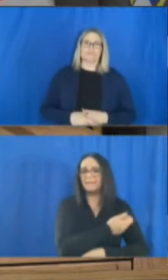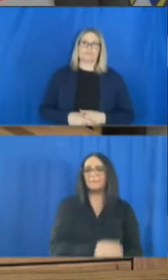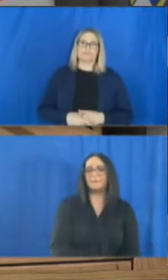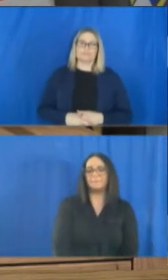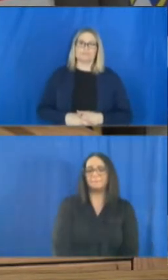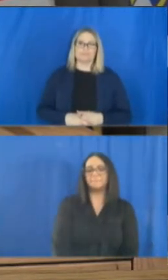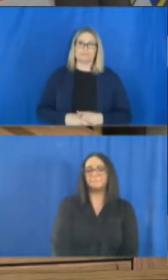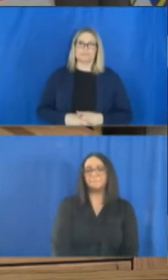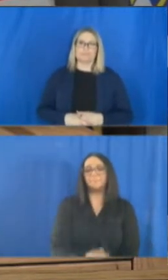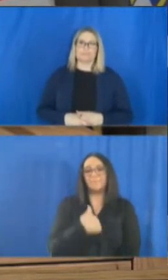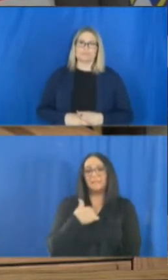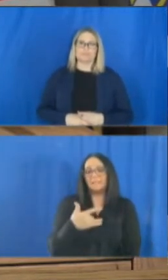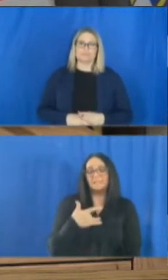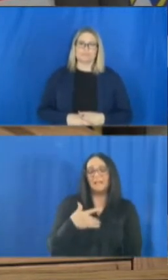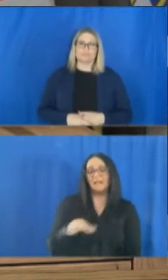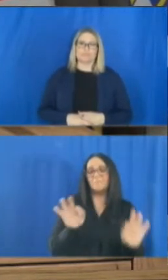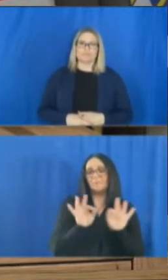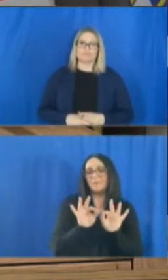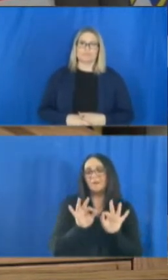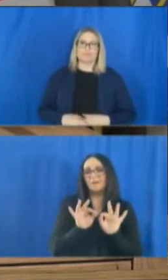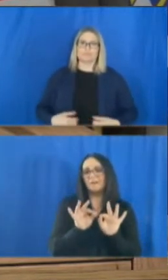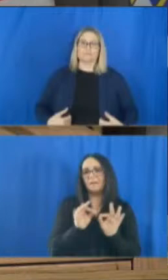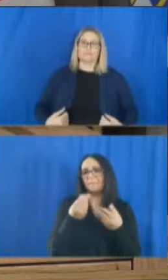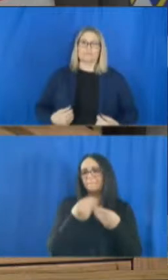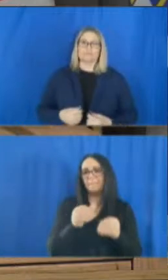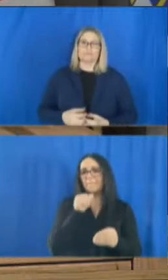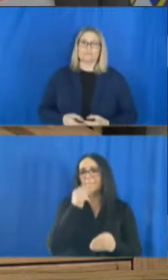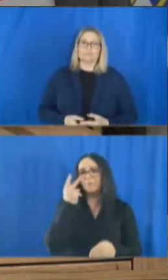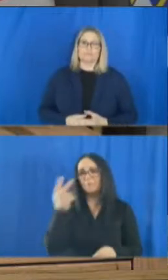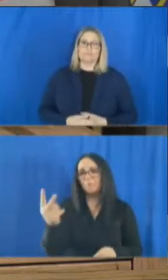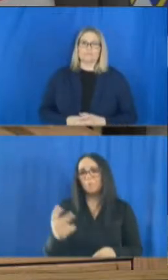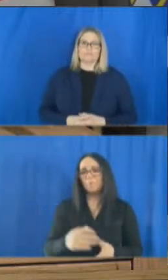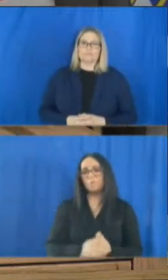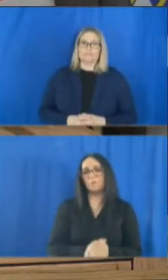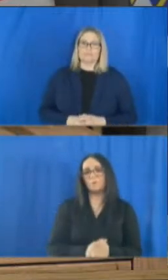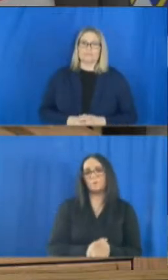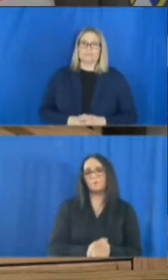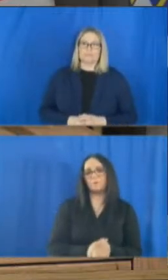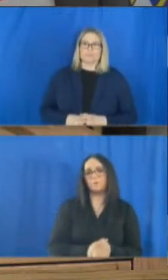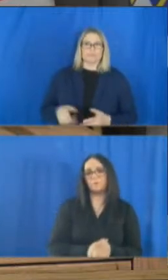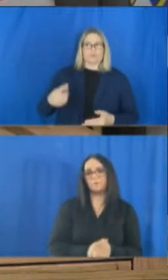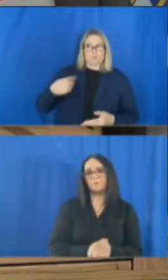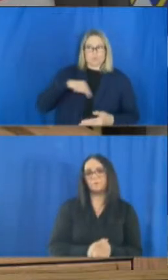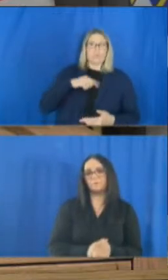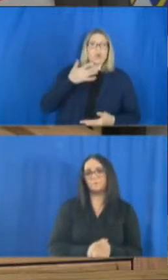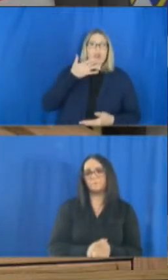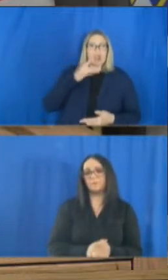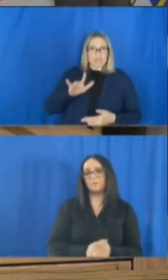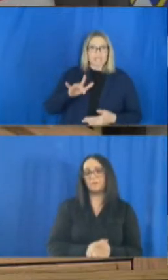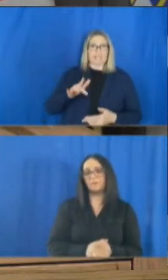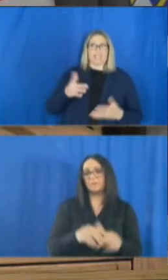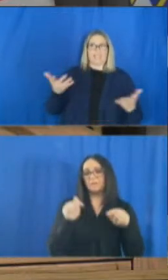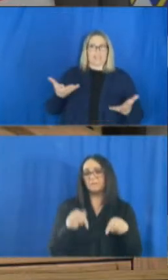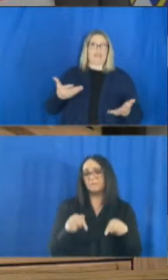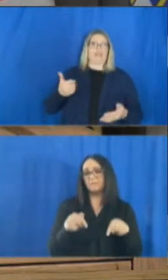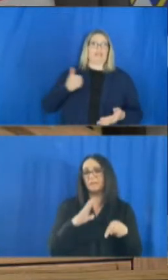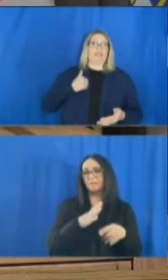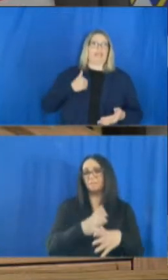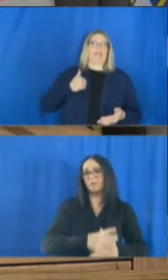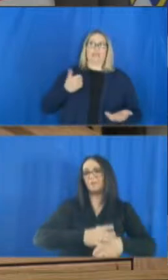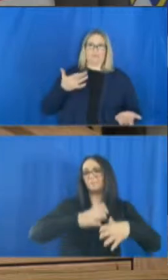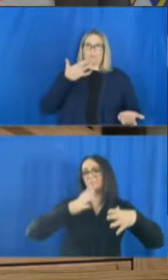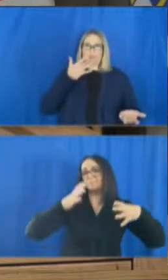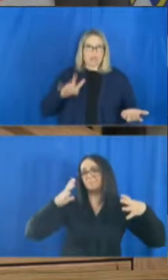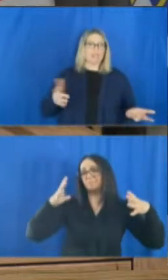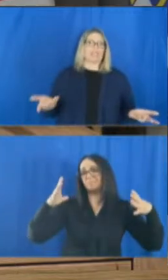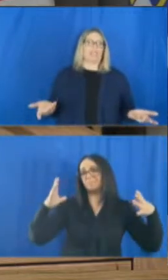that's is out of our control in the sense of how it came about and how it becomes inflicted upon us, and we're trying to manage the